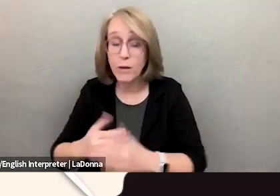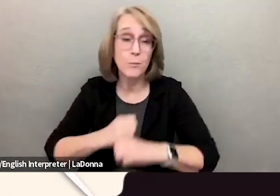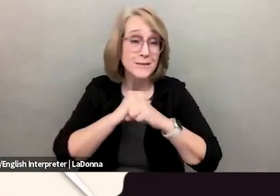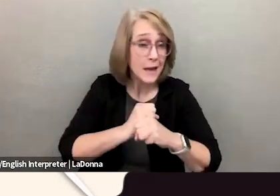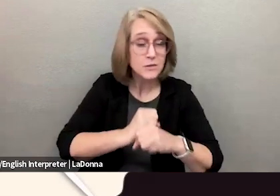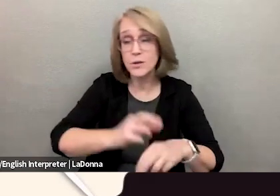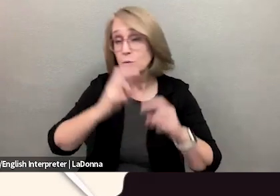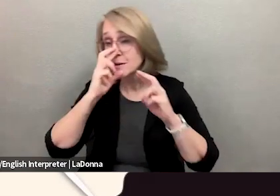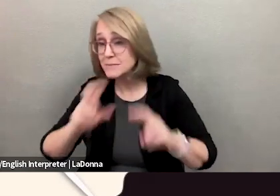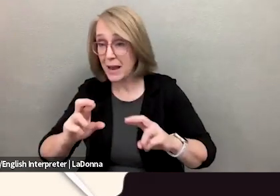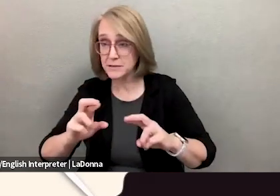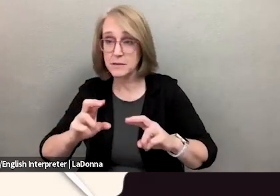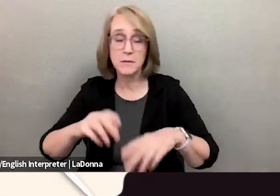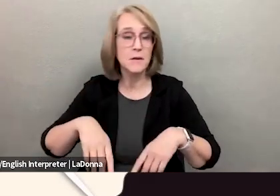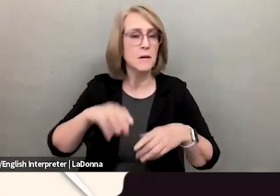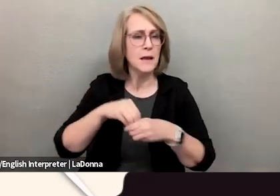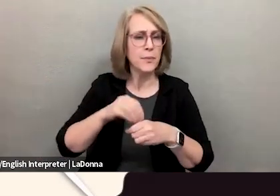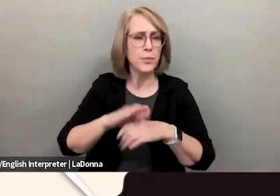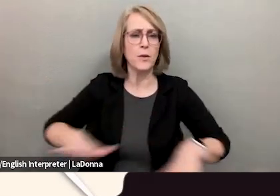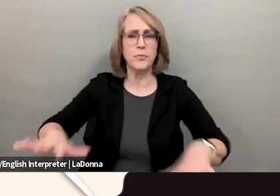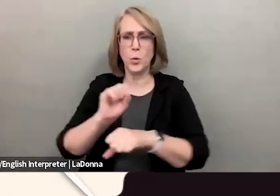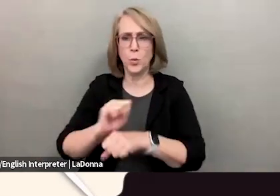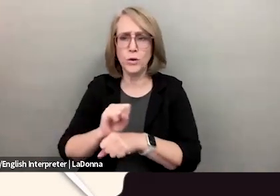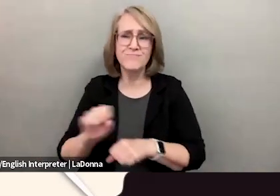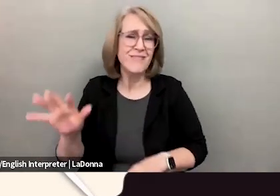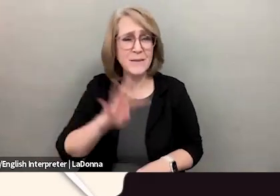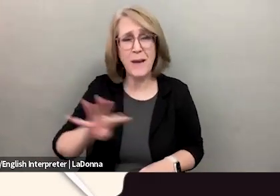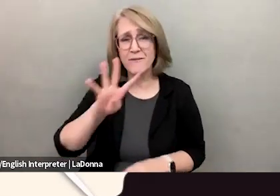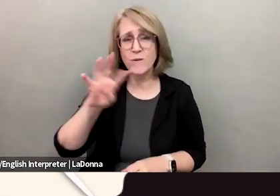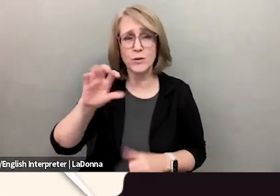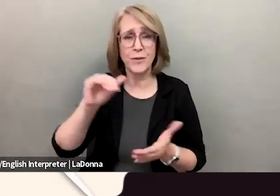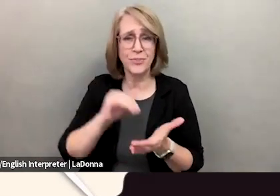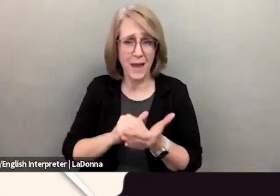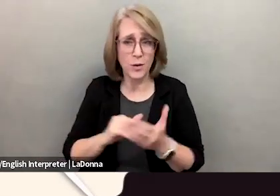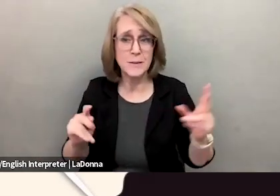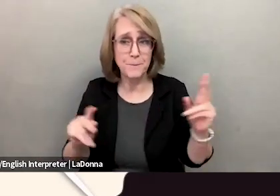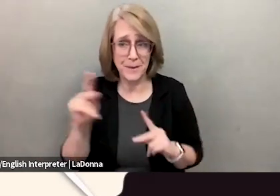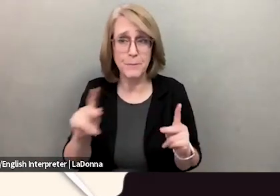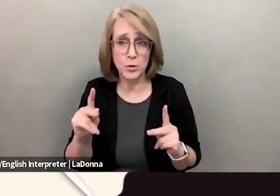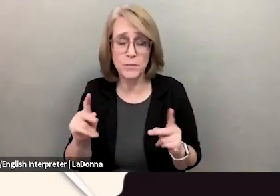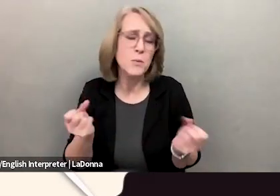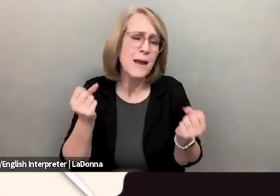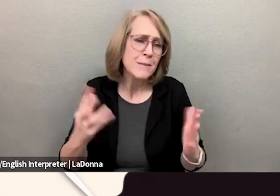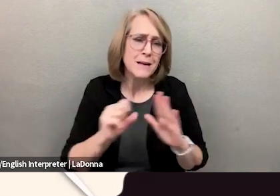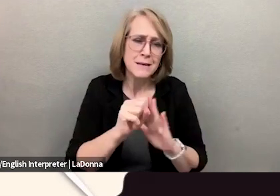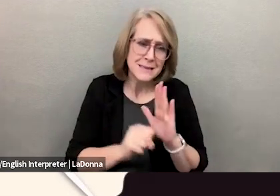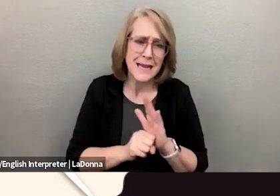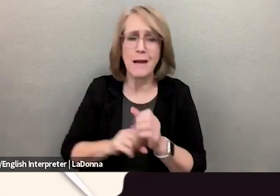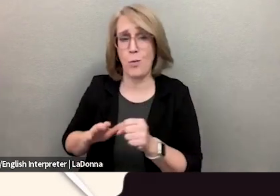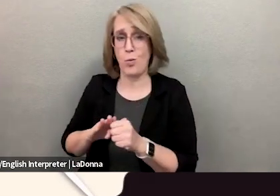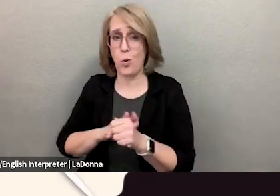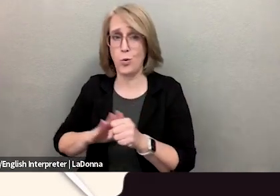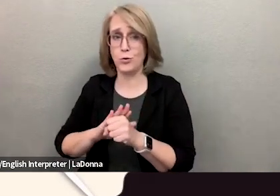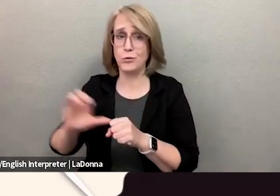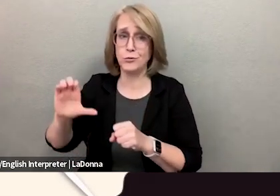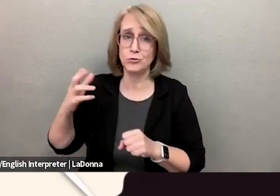around 400,000 domestic workers on a regular basis. We have a multitude of state and local chapters, along with 70